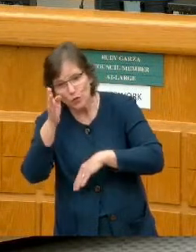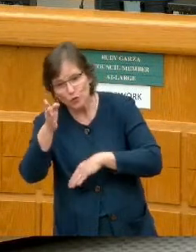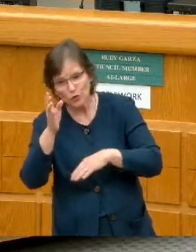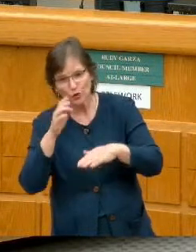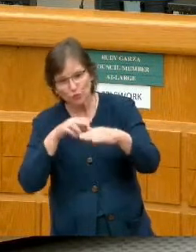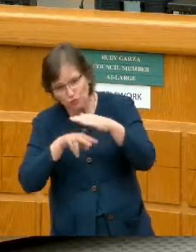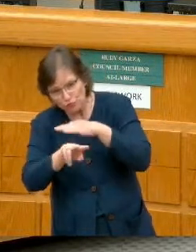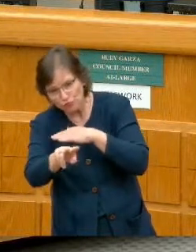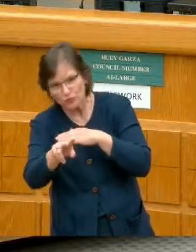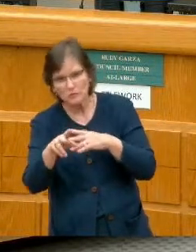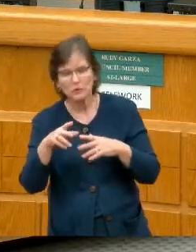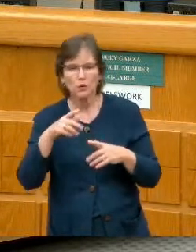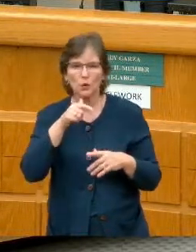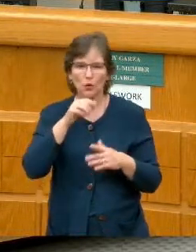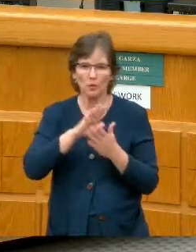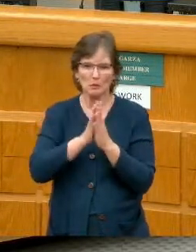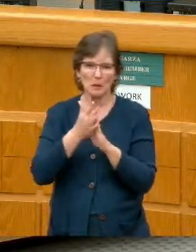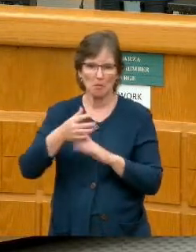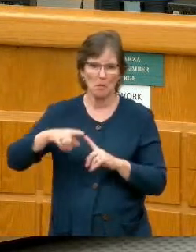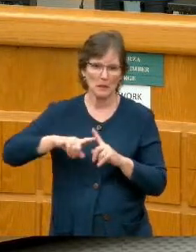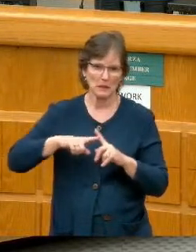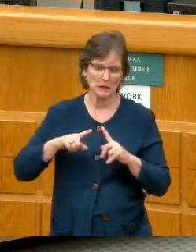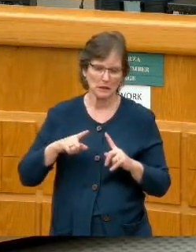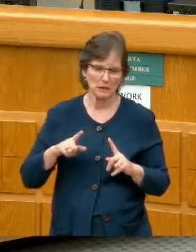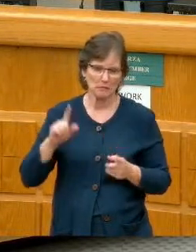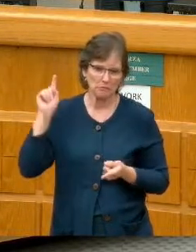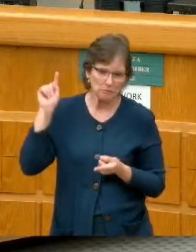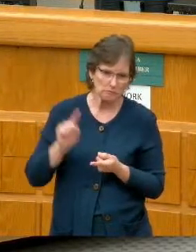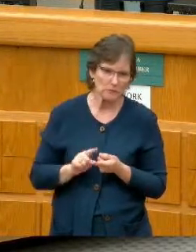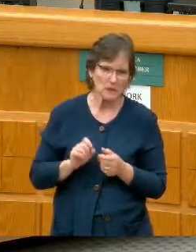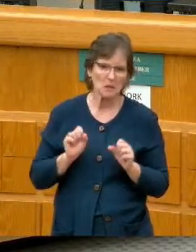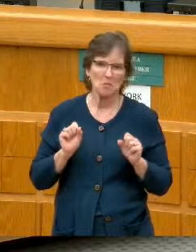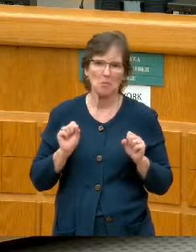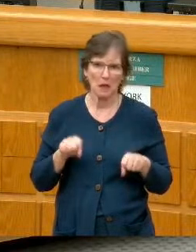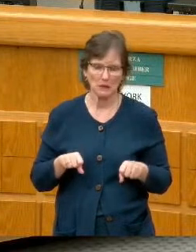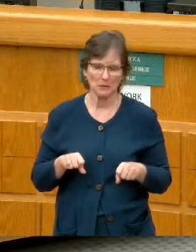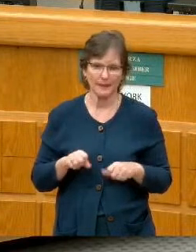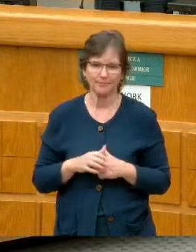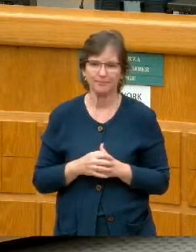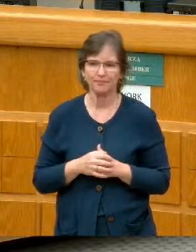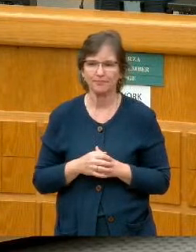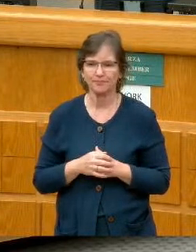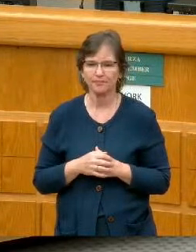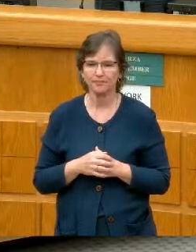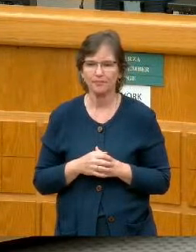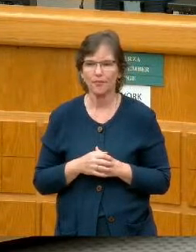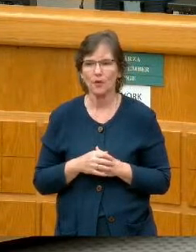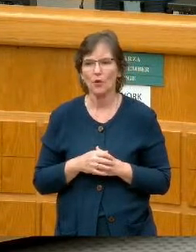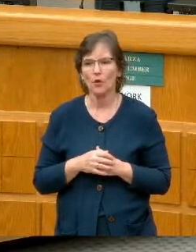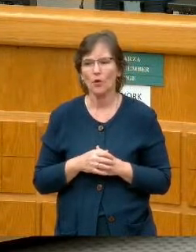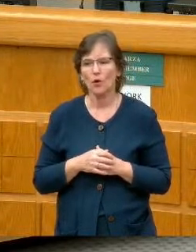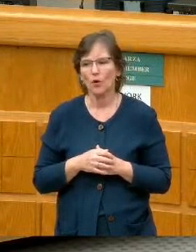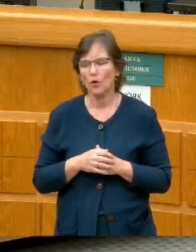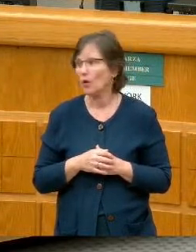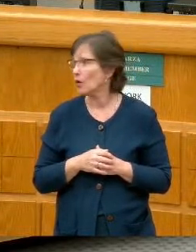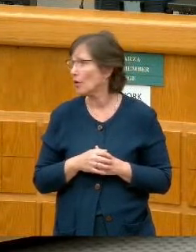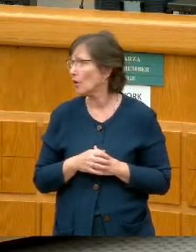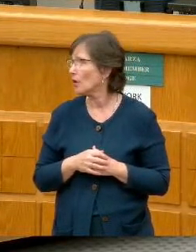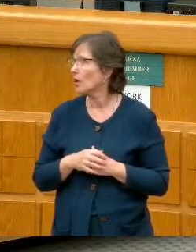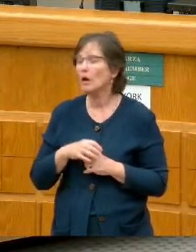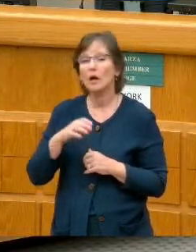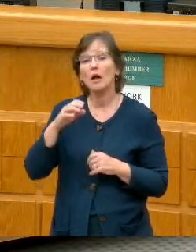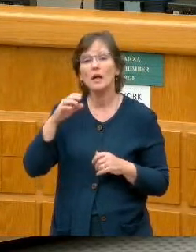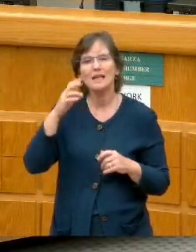remote, that it seems to be related to a decrease in the encounter rate. And there's one more calibration point for you to see. Memorial